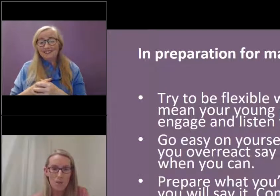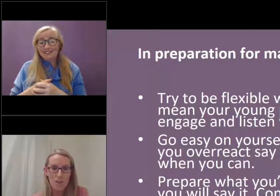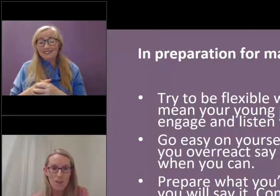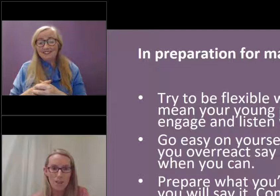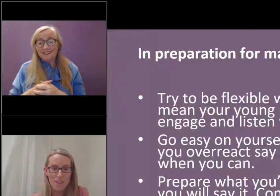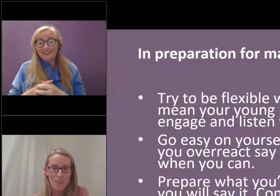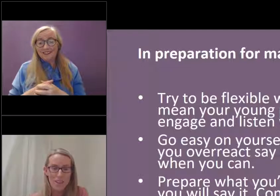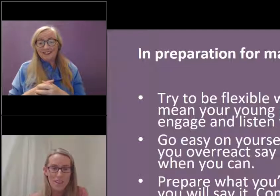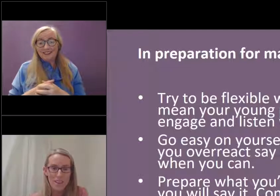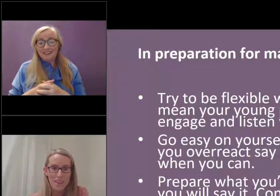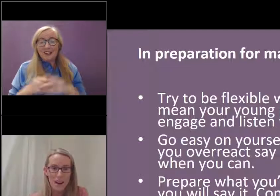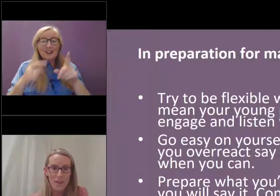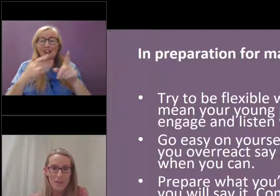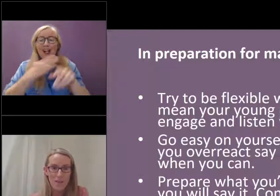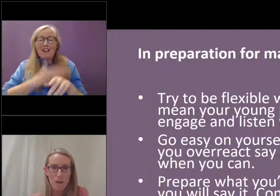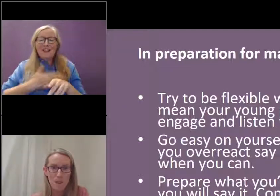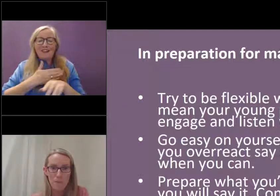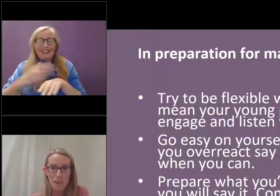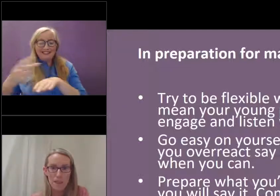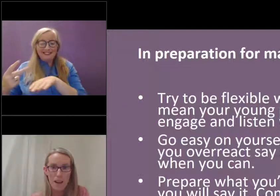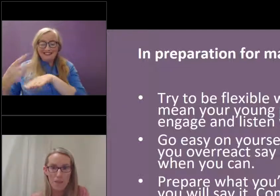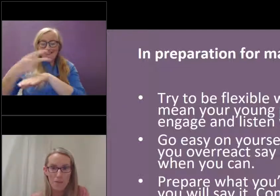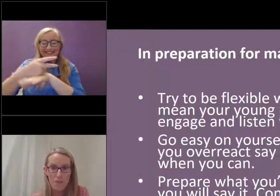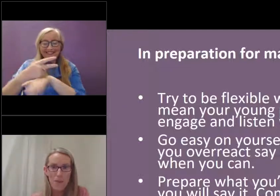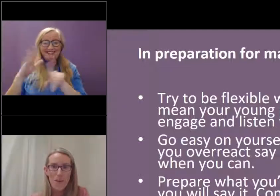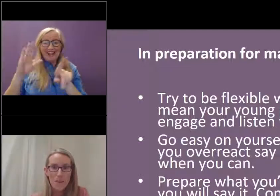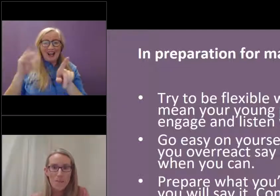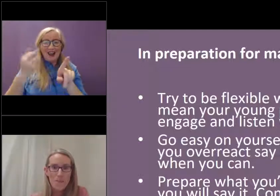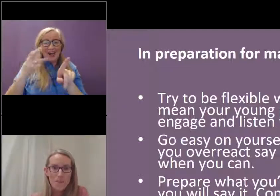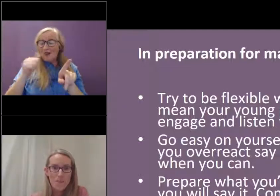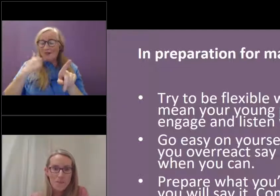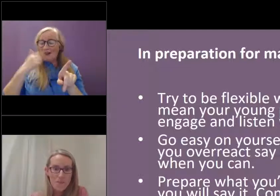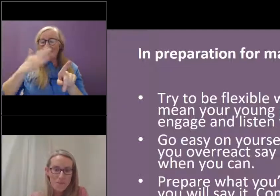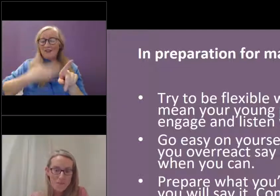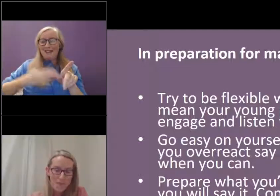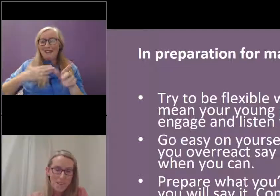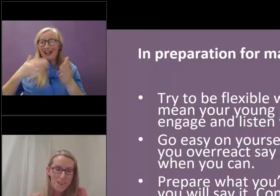there, Laura, but I just, yeah, I've experienced that myself. no, you're right.